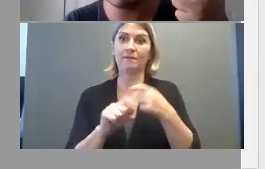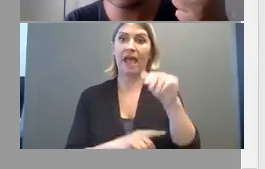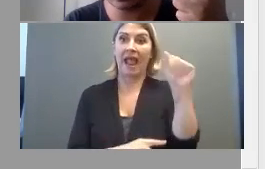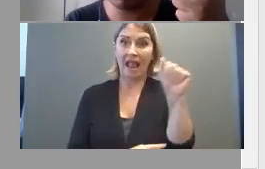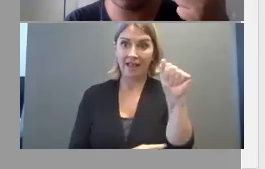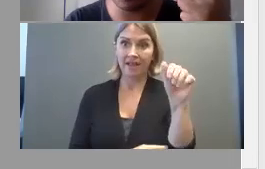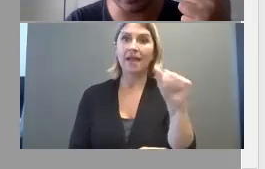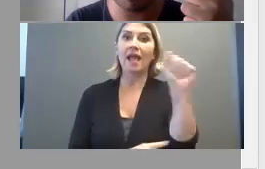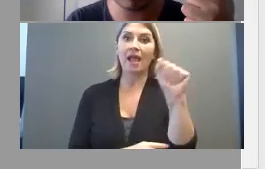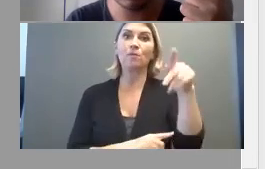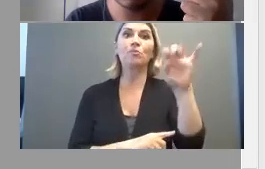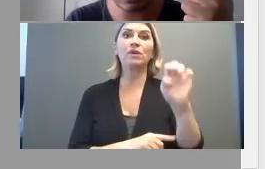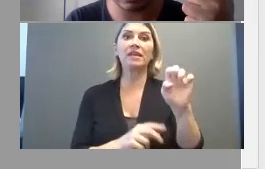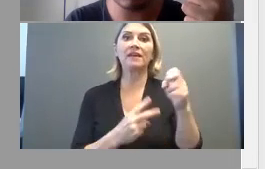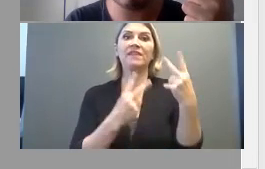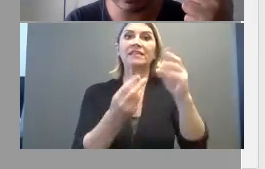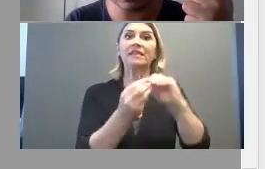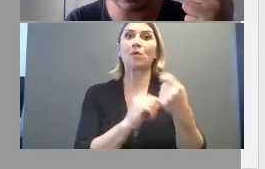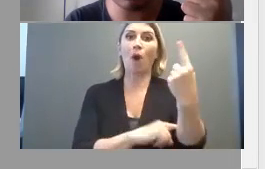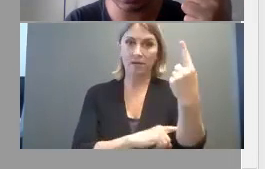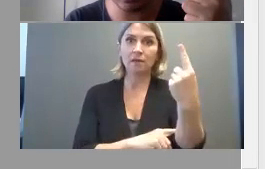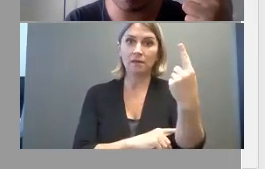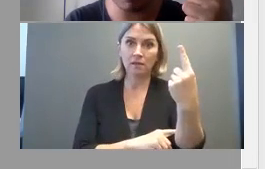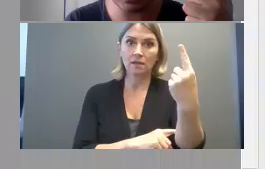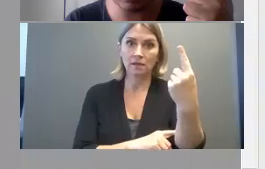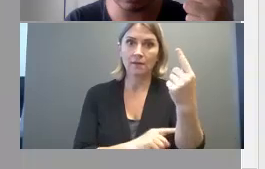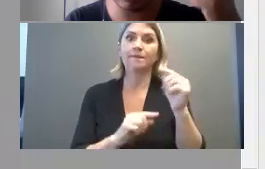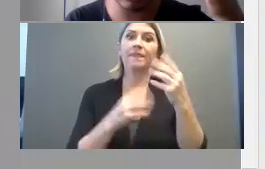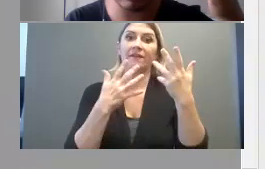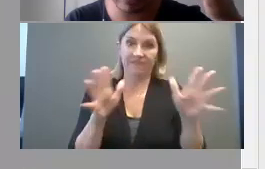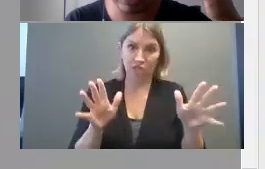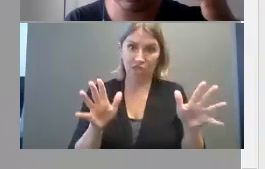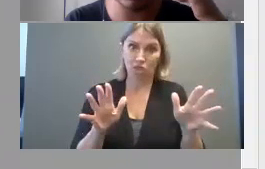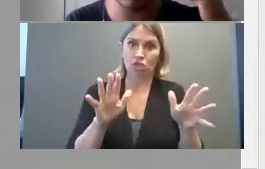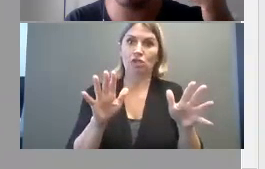get a pre-visit number of 1. Now, once I am done completing,